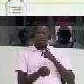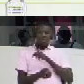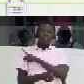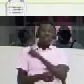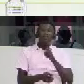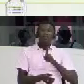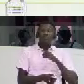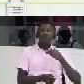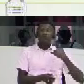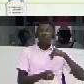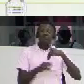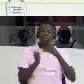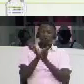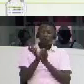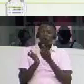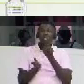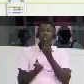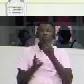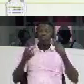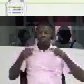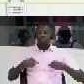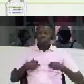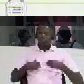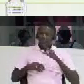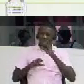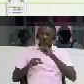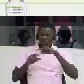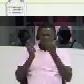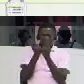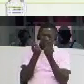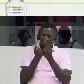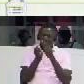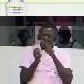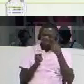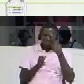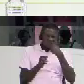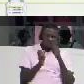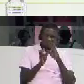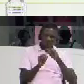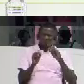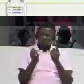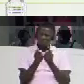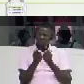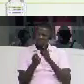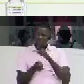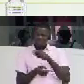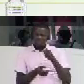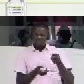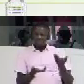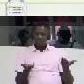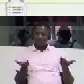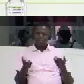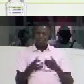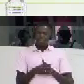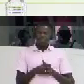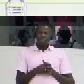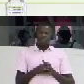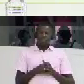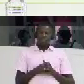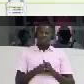activity? léegi yow bi nga dajale police yi noonu ndax amoon na yeneen façon yu yëngu yoo xam ne ñoom ñu ngi ko